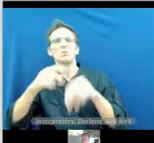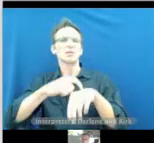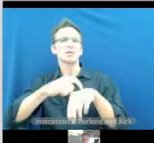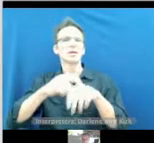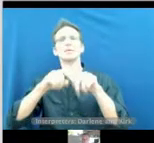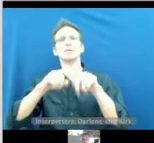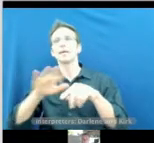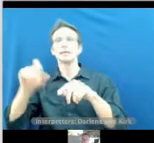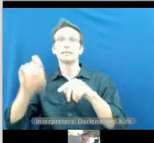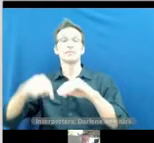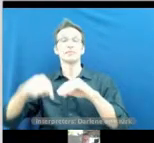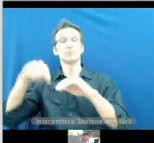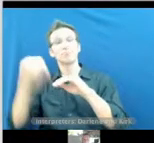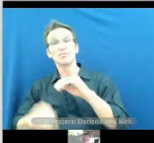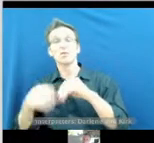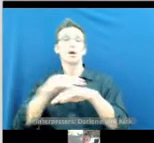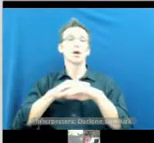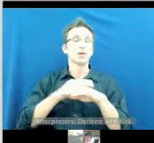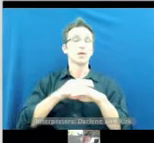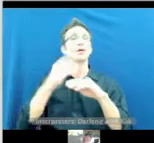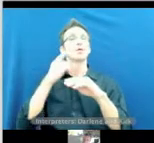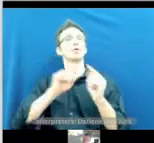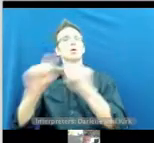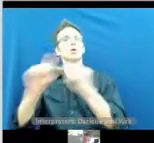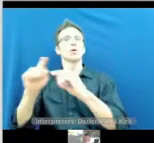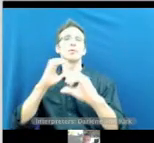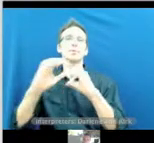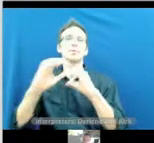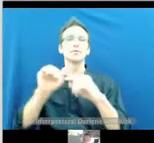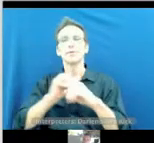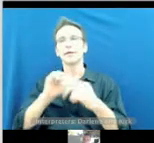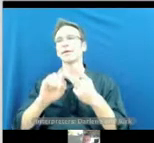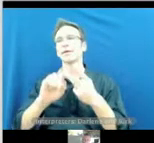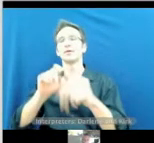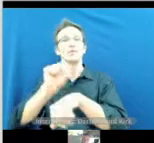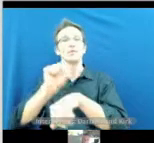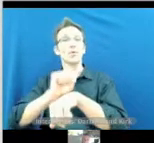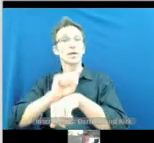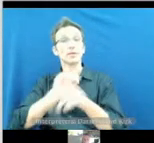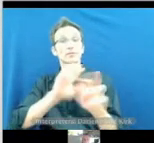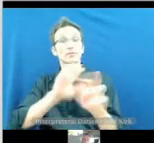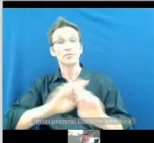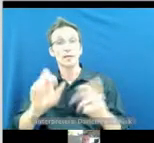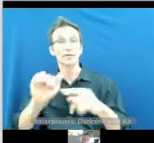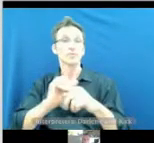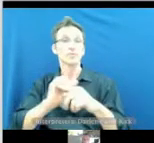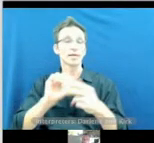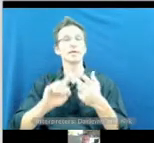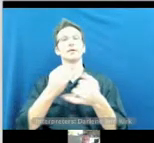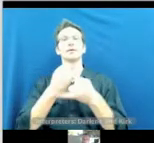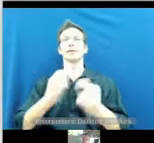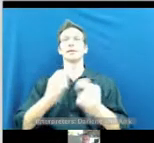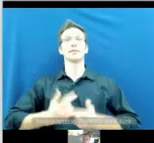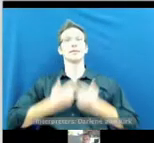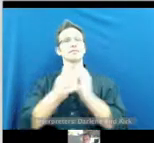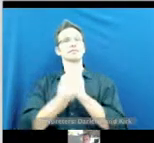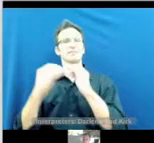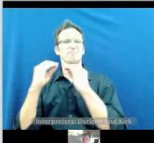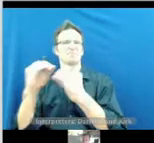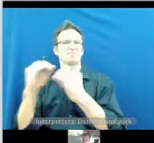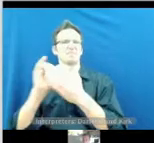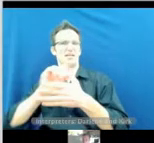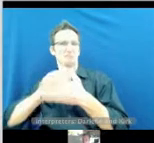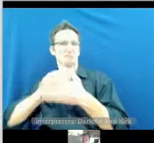for communication training, vocational training, independent living skills, etc. So it was during my